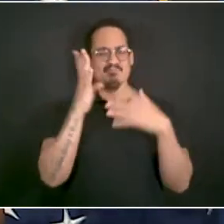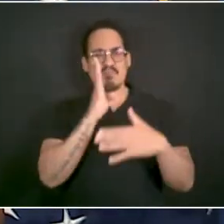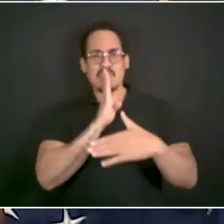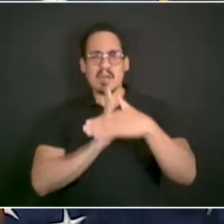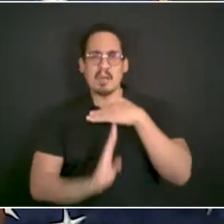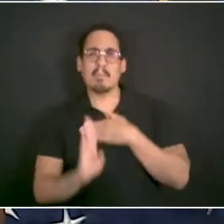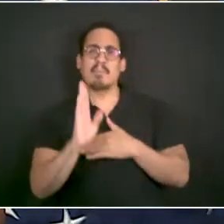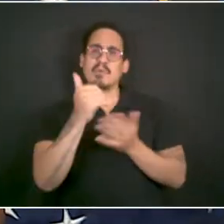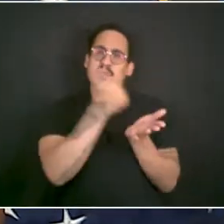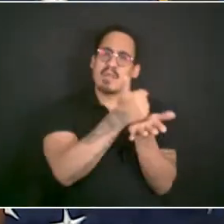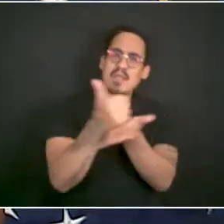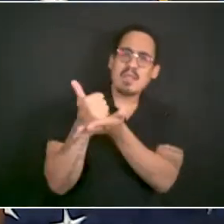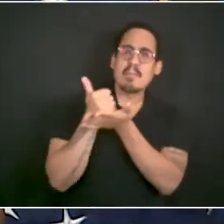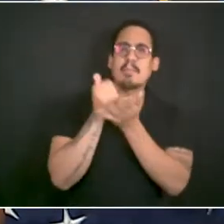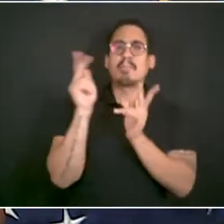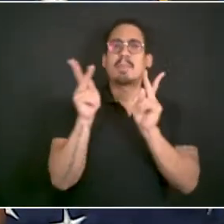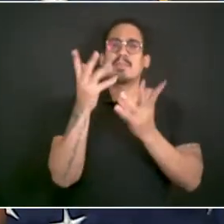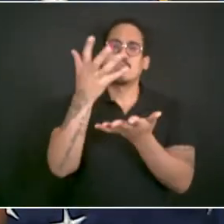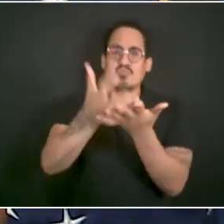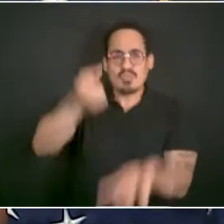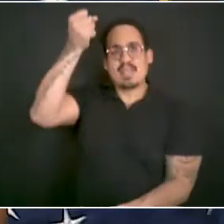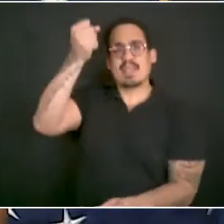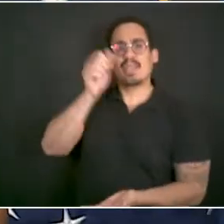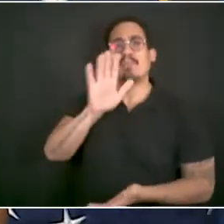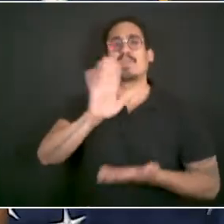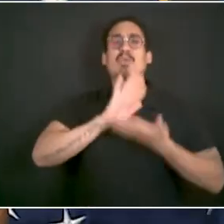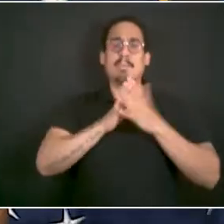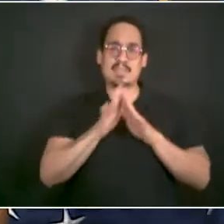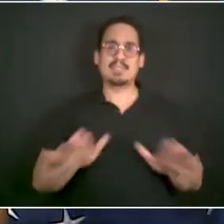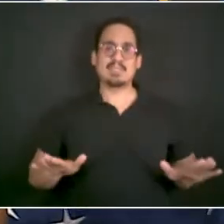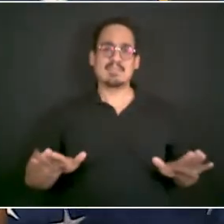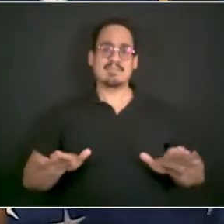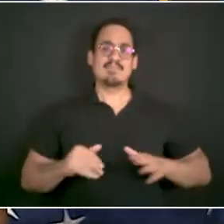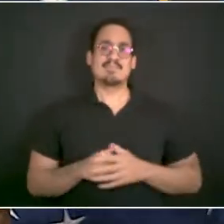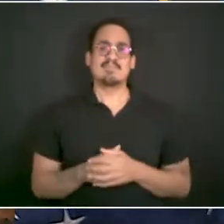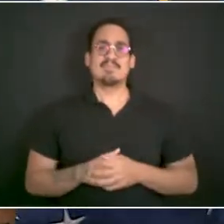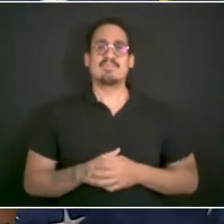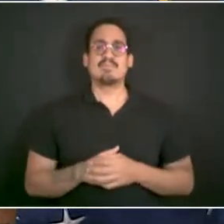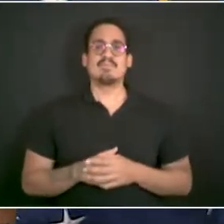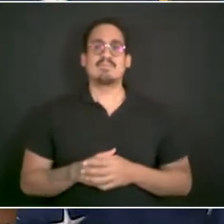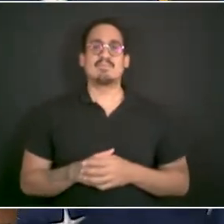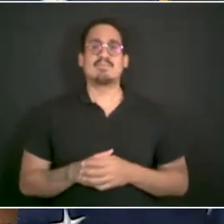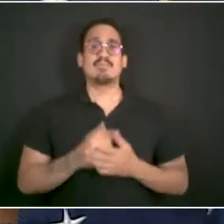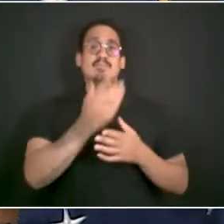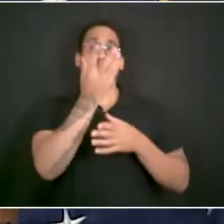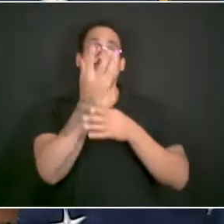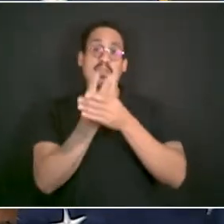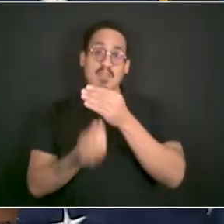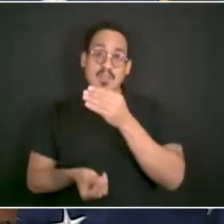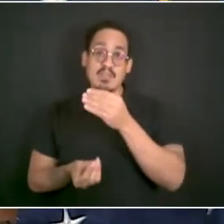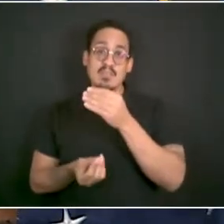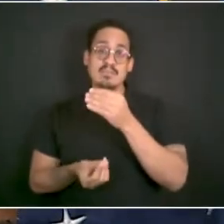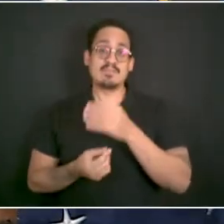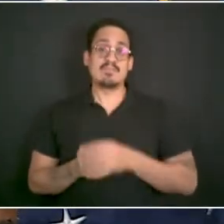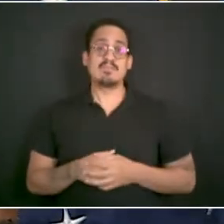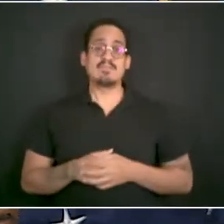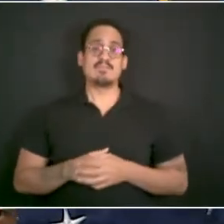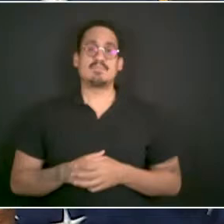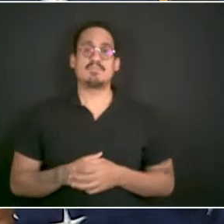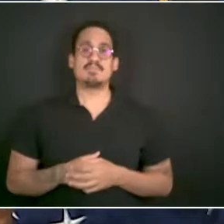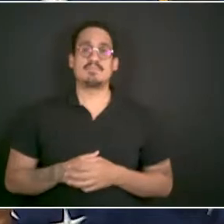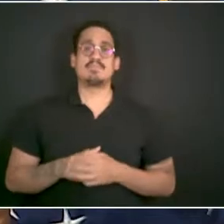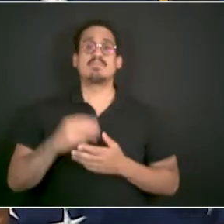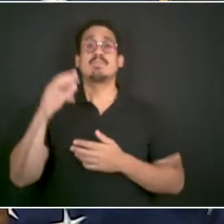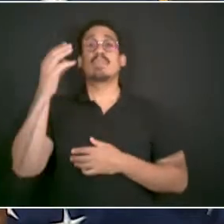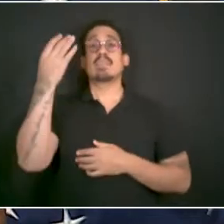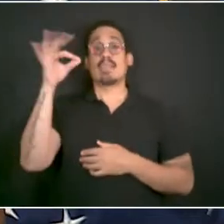peace. Edward Schloman, sunrise, Monday, September 8th, 1942, sunset, Friday, May